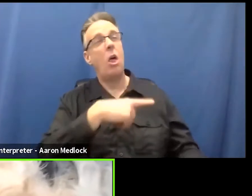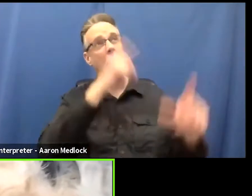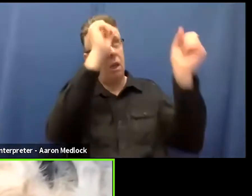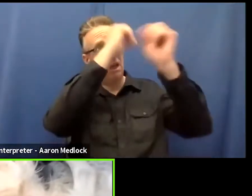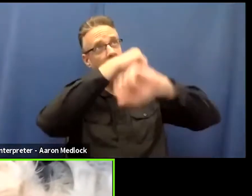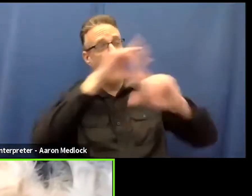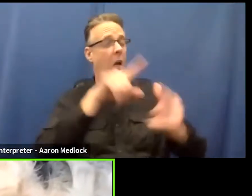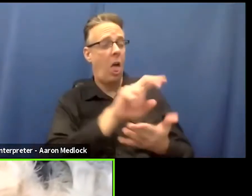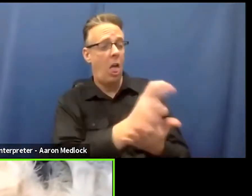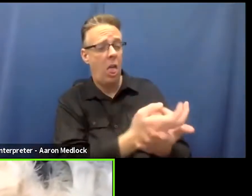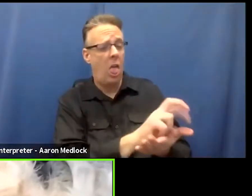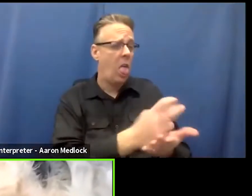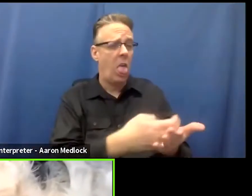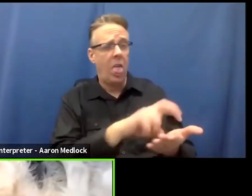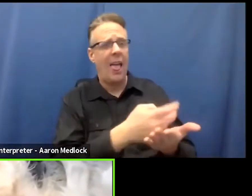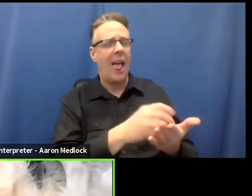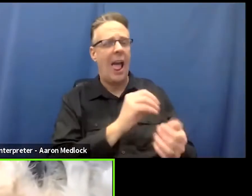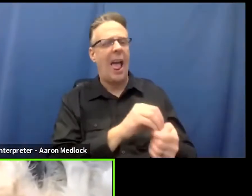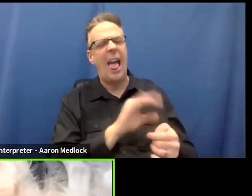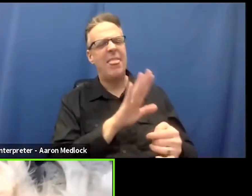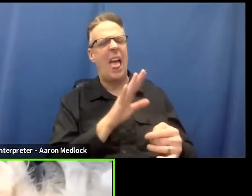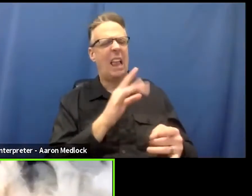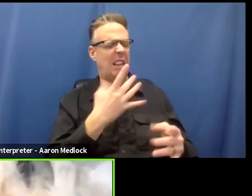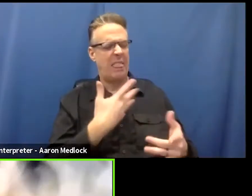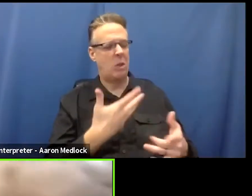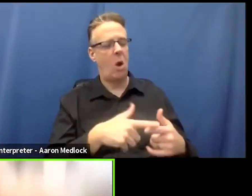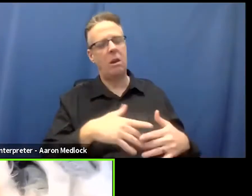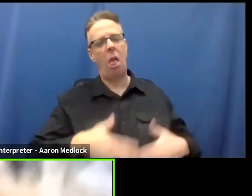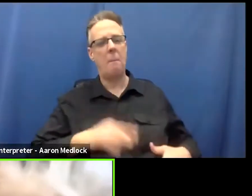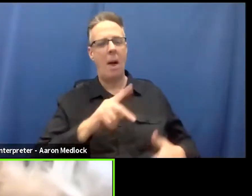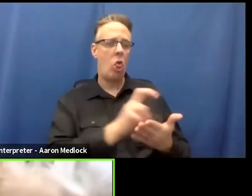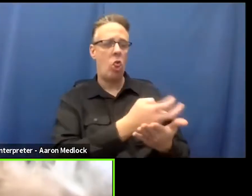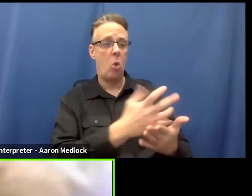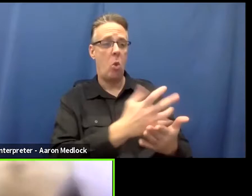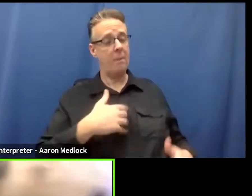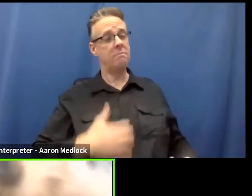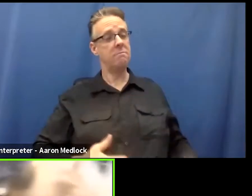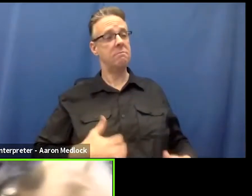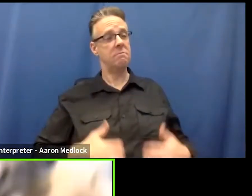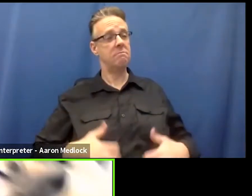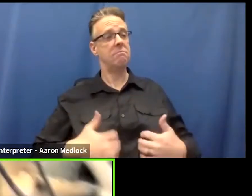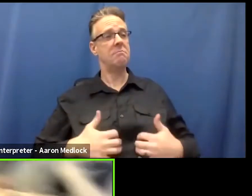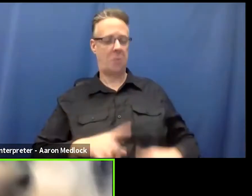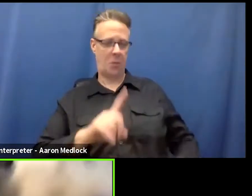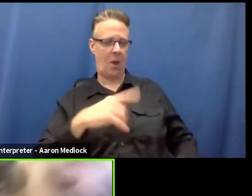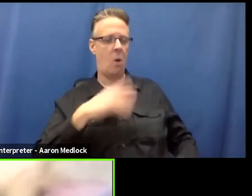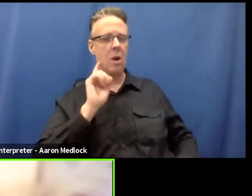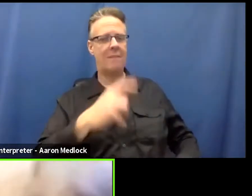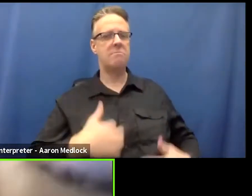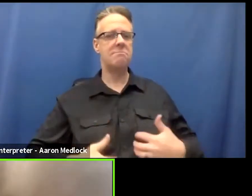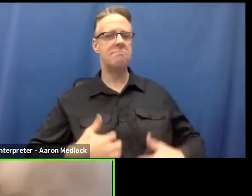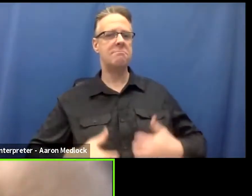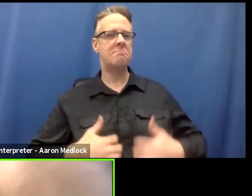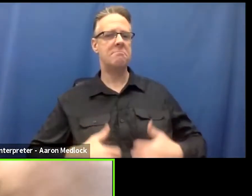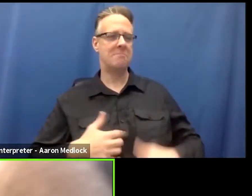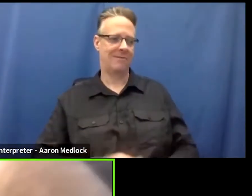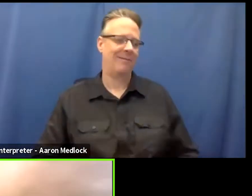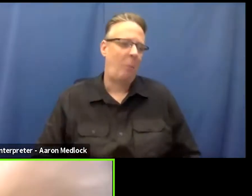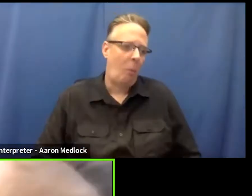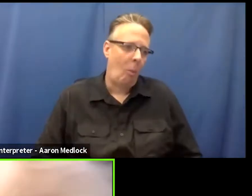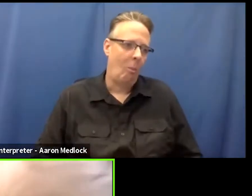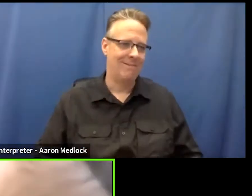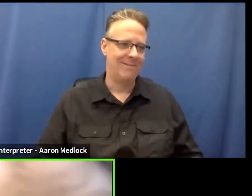Is that right? Do you want a belly rub? You can let me give you a belly rub on camera. Oh, do Ava.